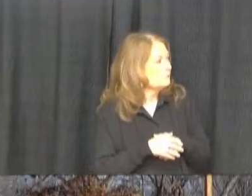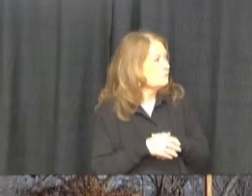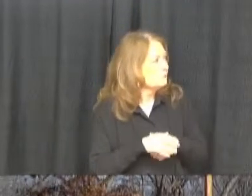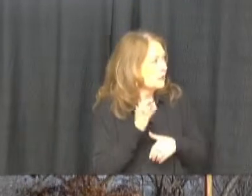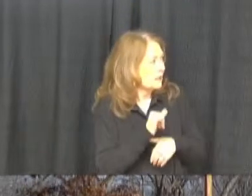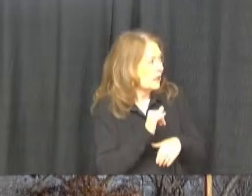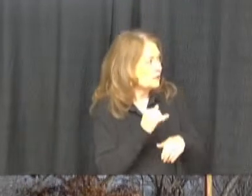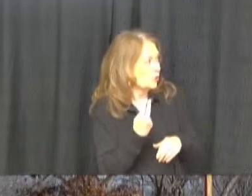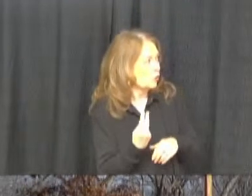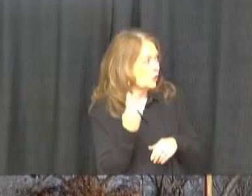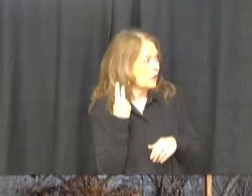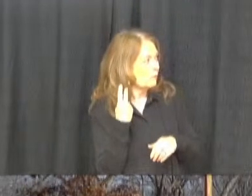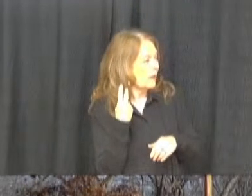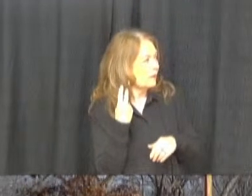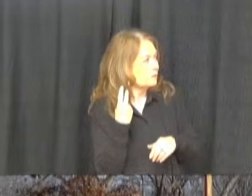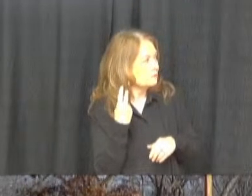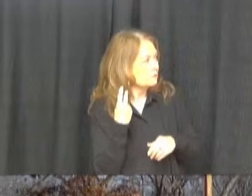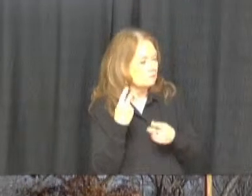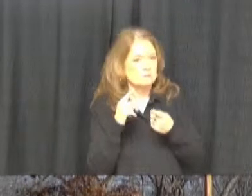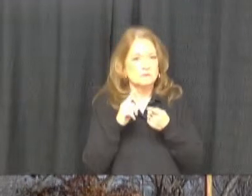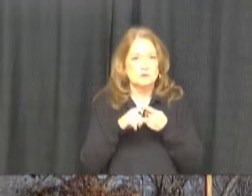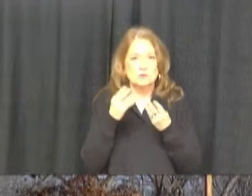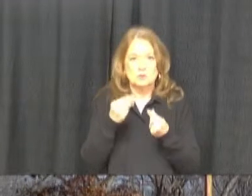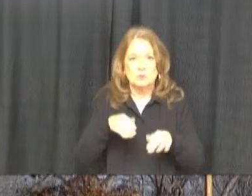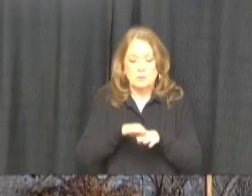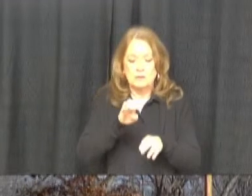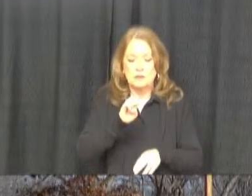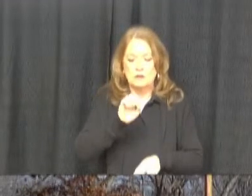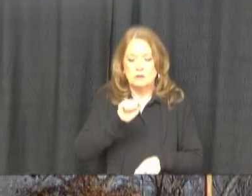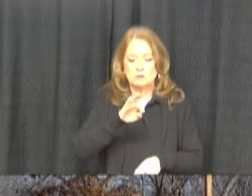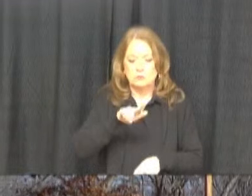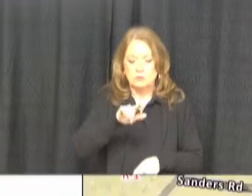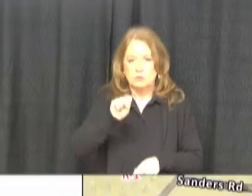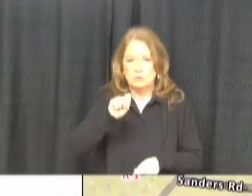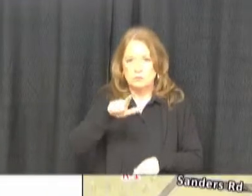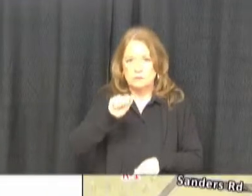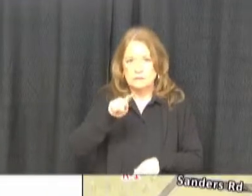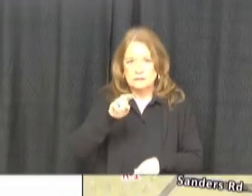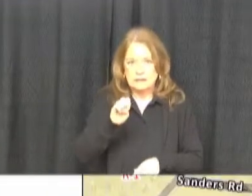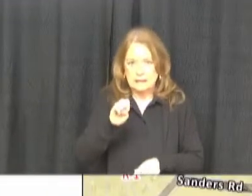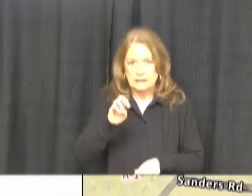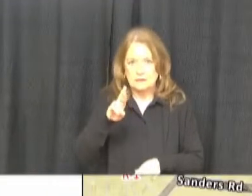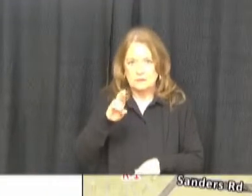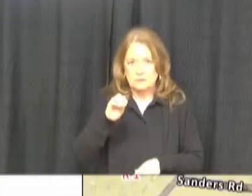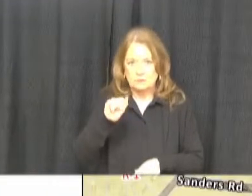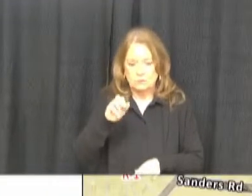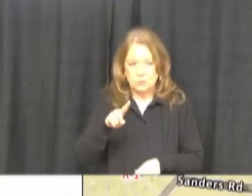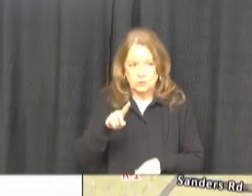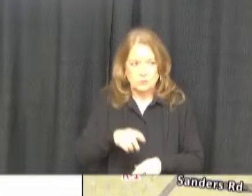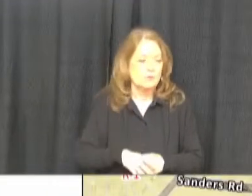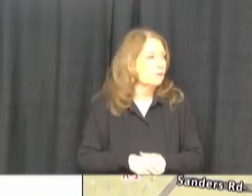And that's looking back up towards the property on Earl Slate Road.